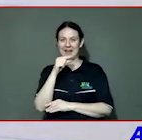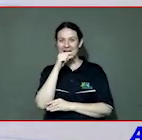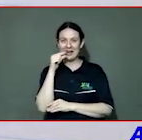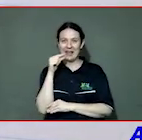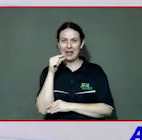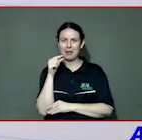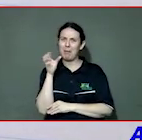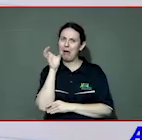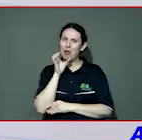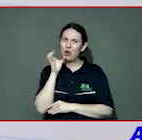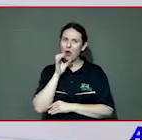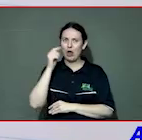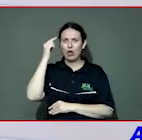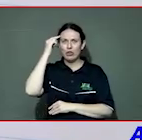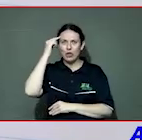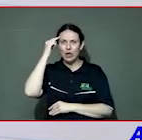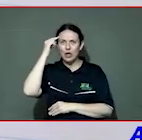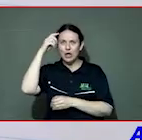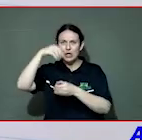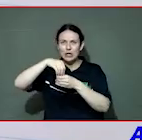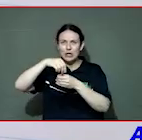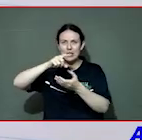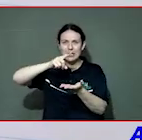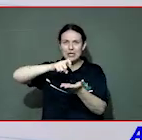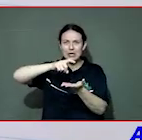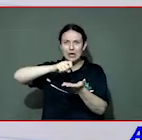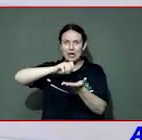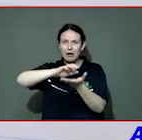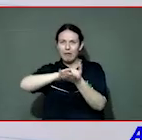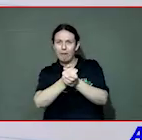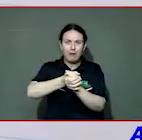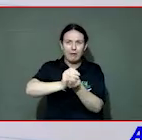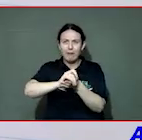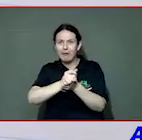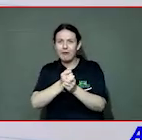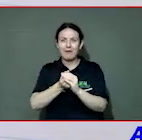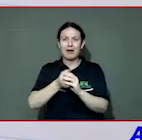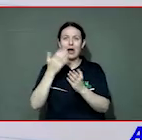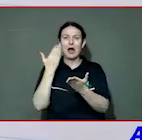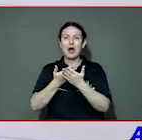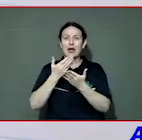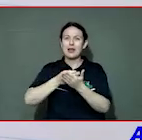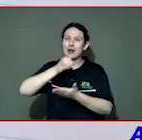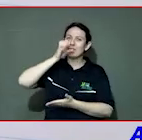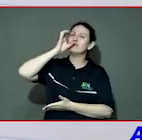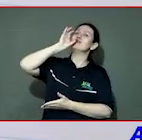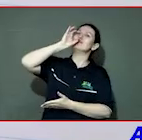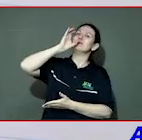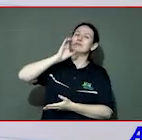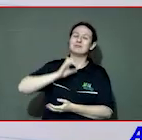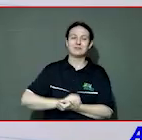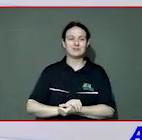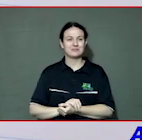hear hand sanitizer, it contains alcohol. Look, look, look, I'm going to drink it.